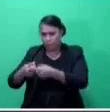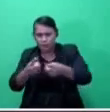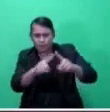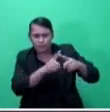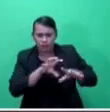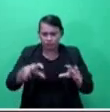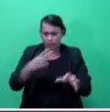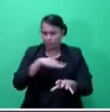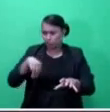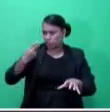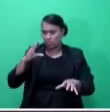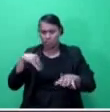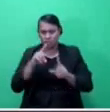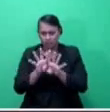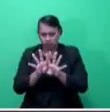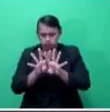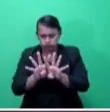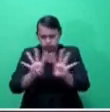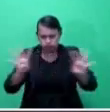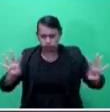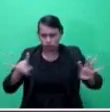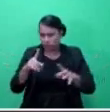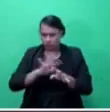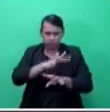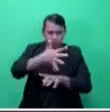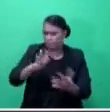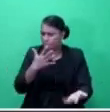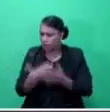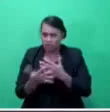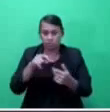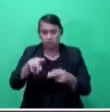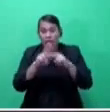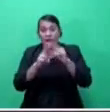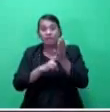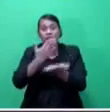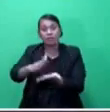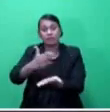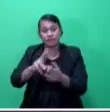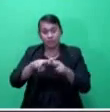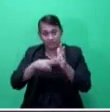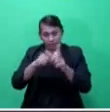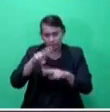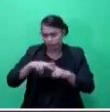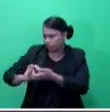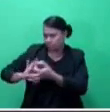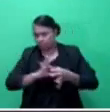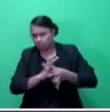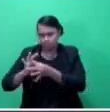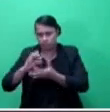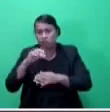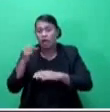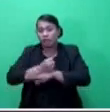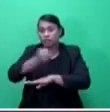move our Fiji through these rough waters. FNPF is working with government to provide relief to ordinary Fijians. We are